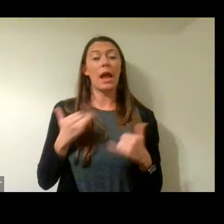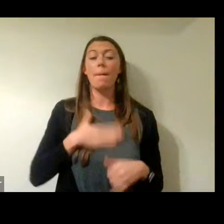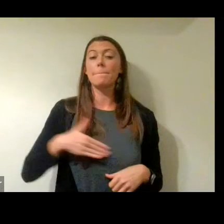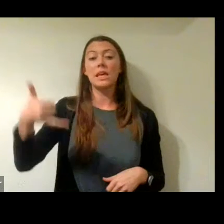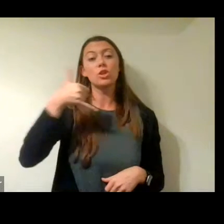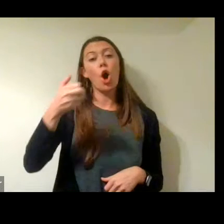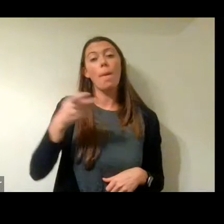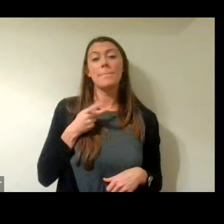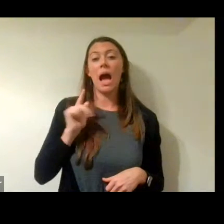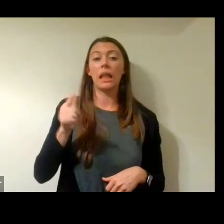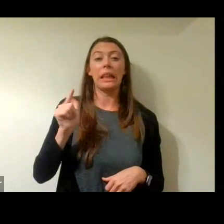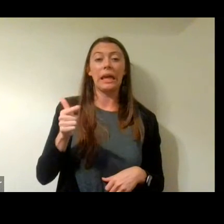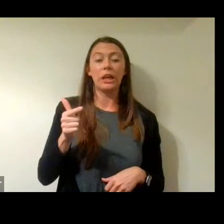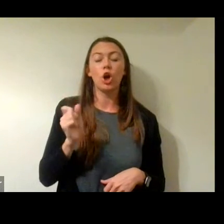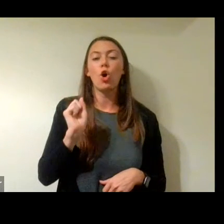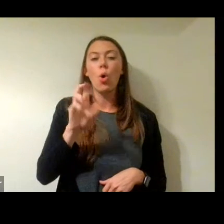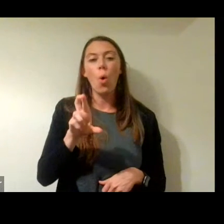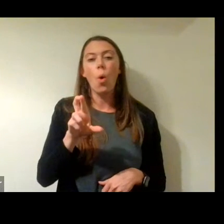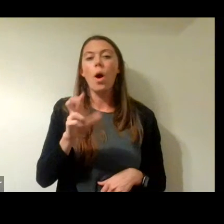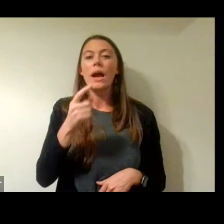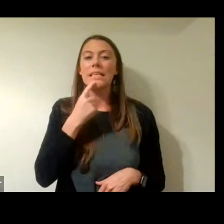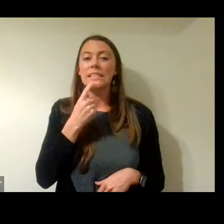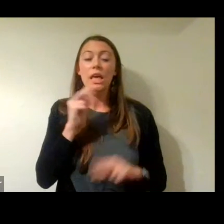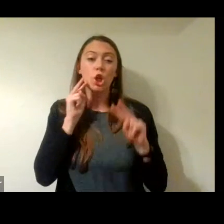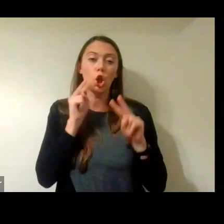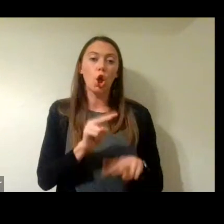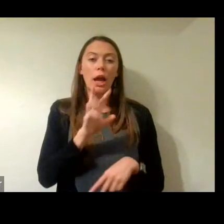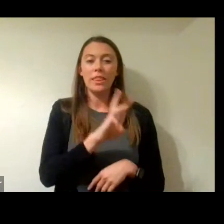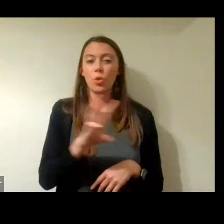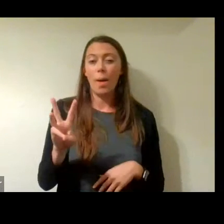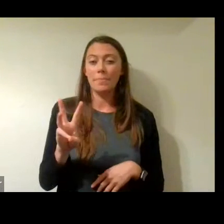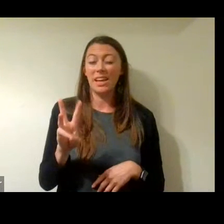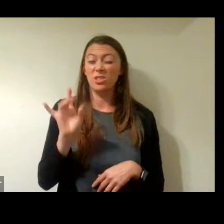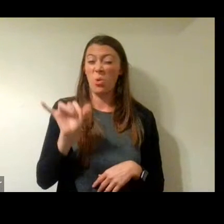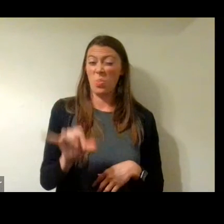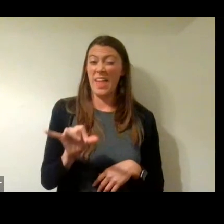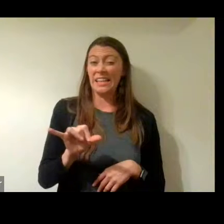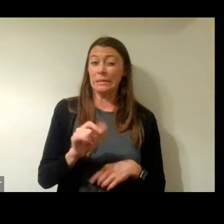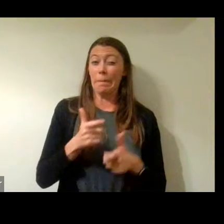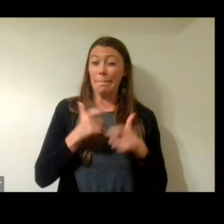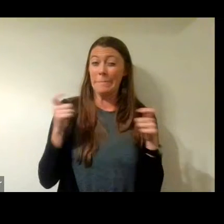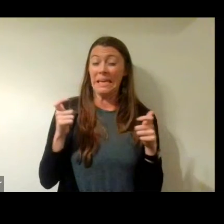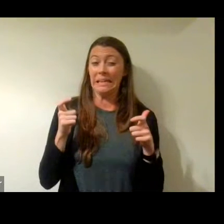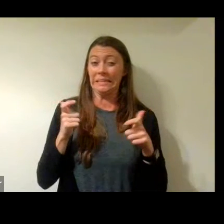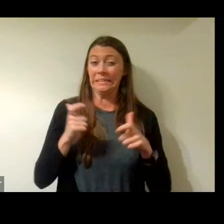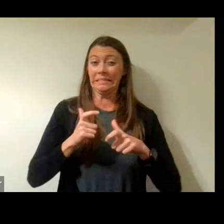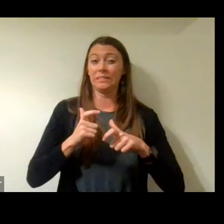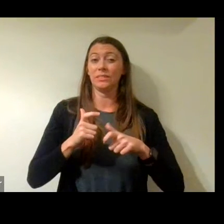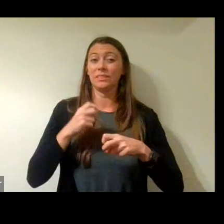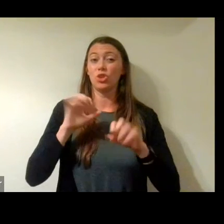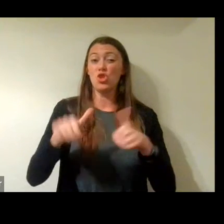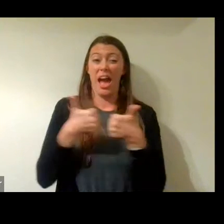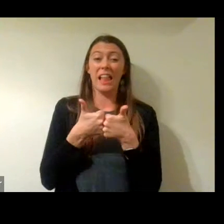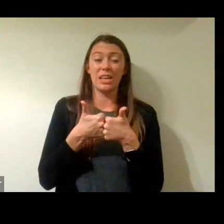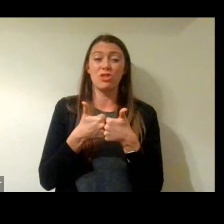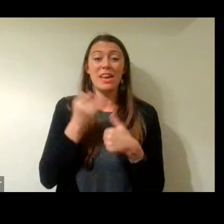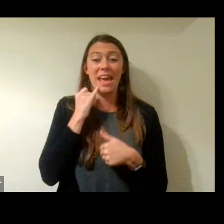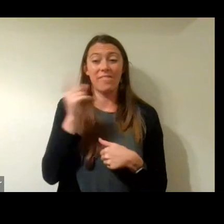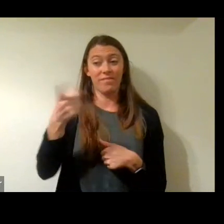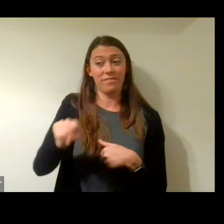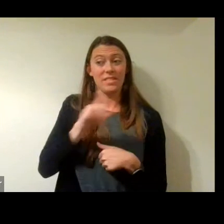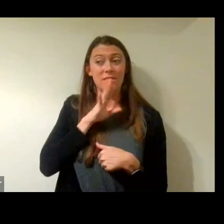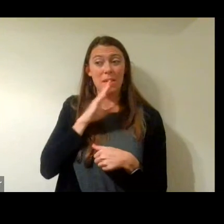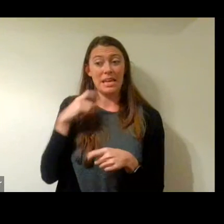back, or it tells me to go to the website. So that's a huge barrier for a lot of community who only speak